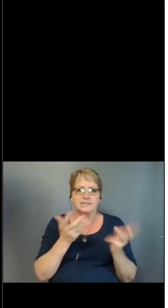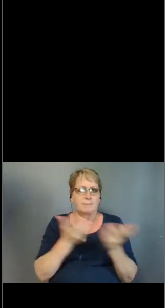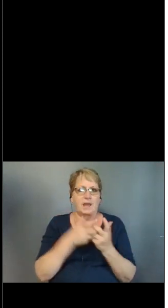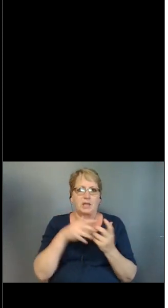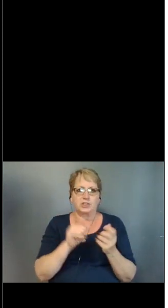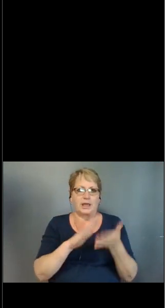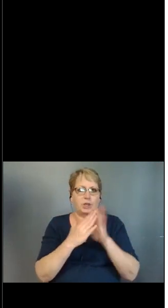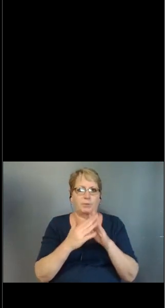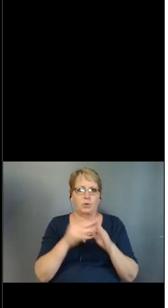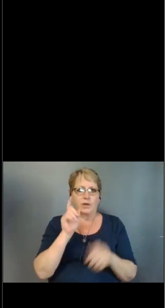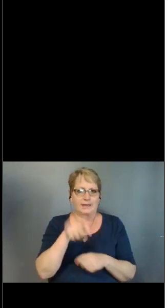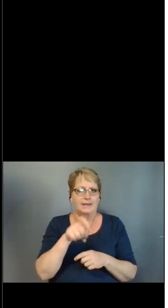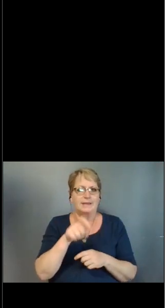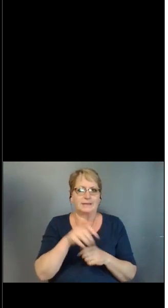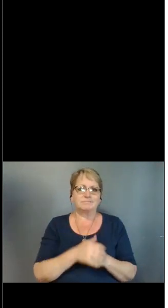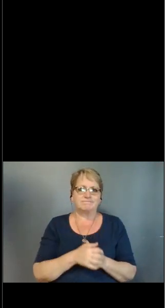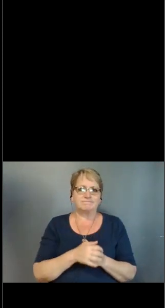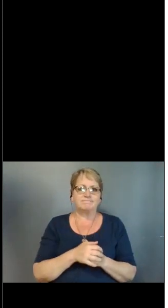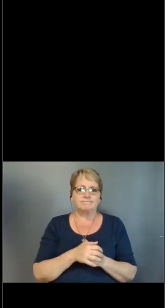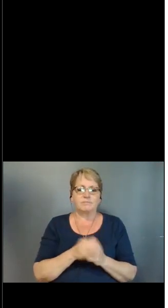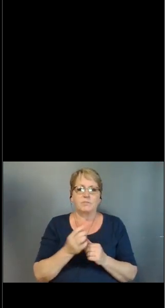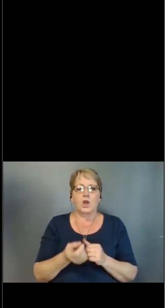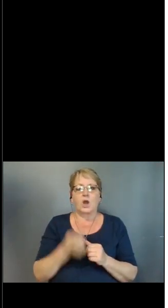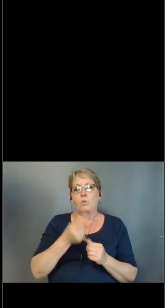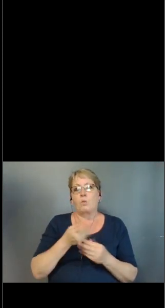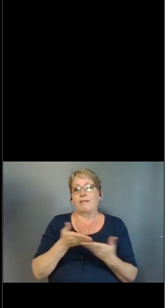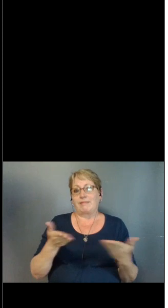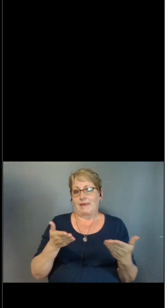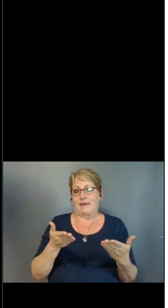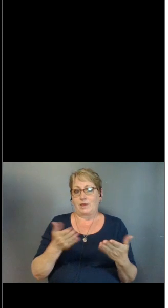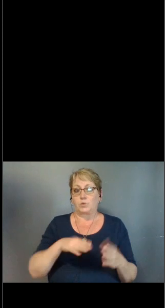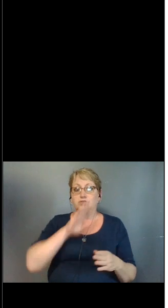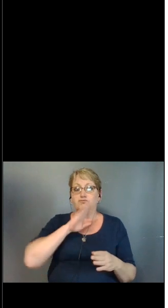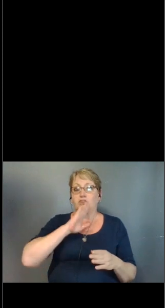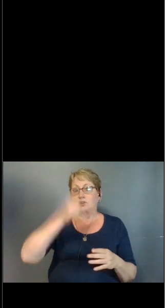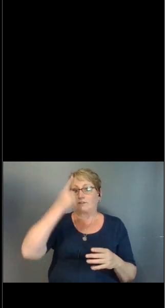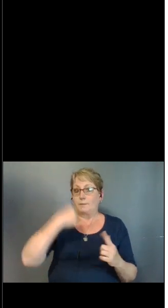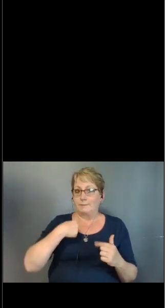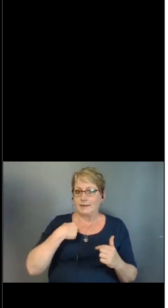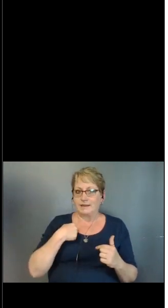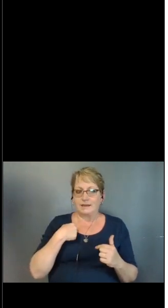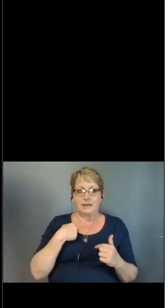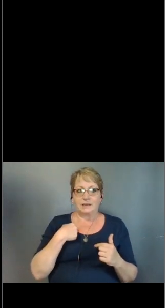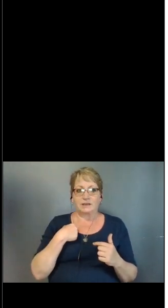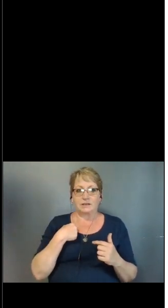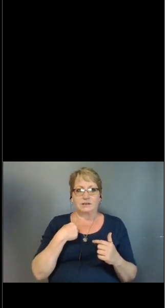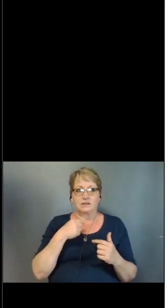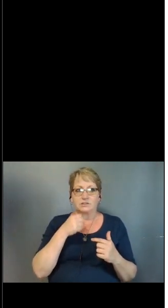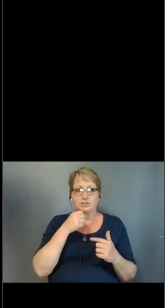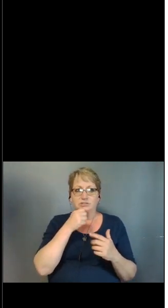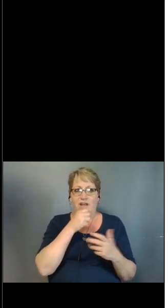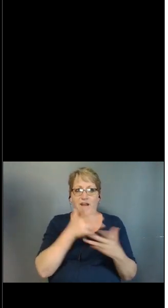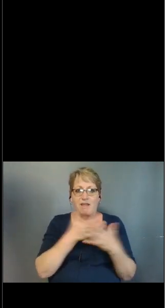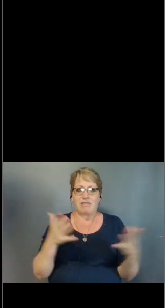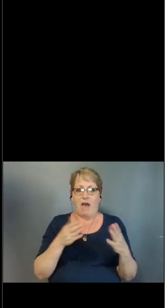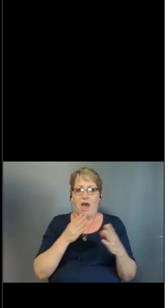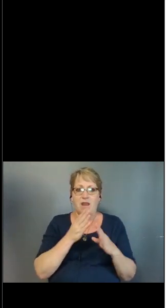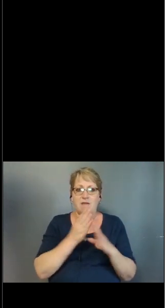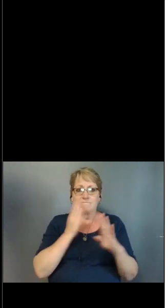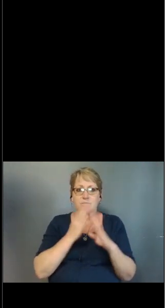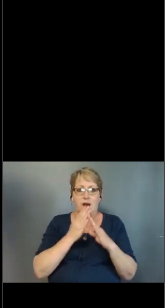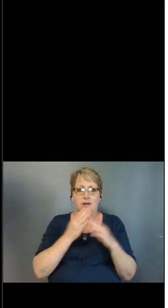need. One of the things that was frustrating is there's been relatively little coverage that it was permanently